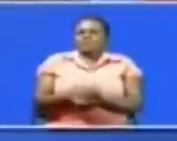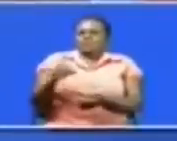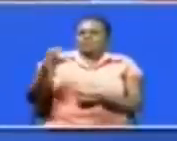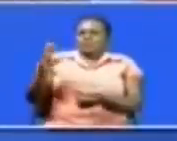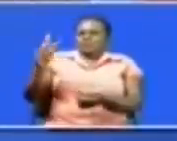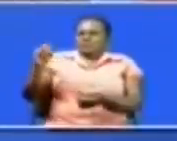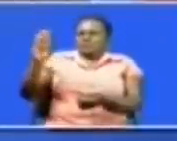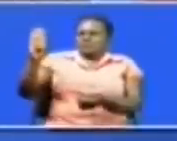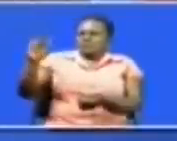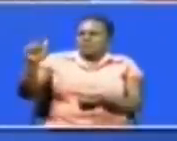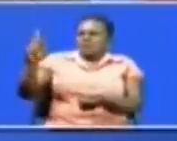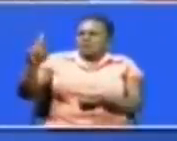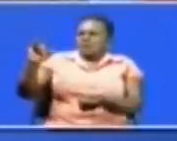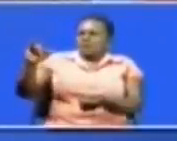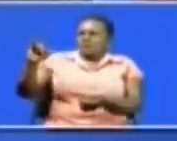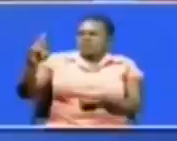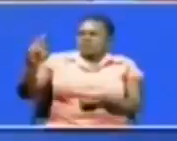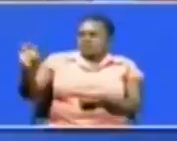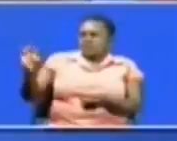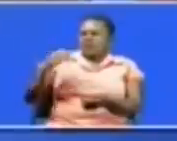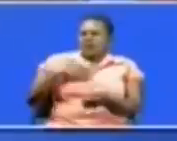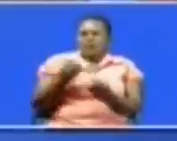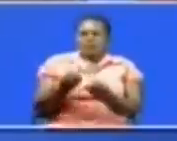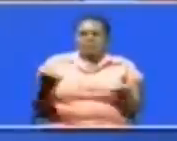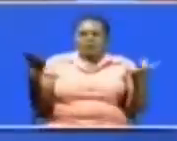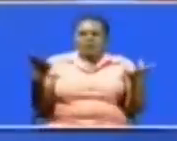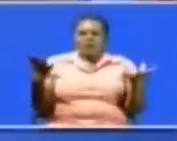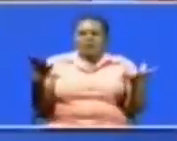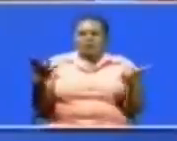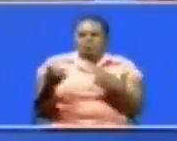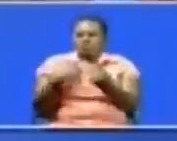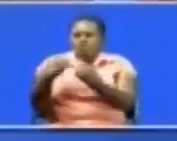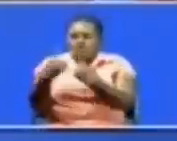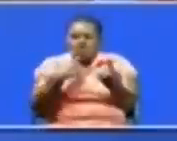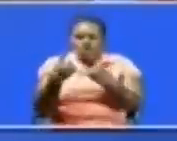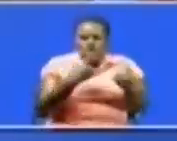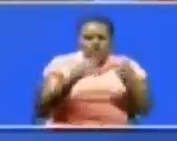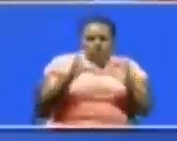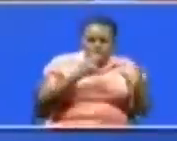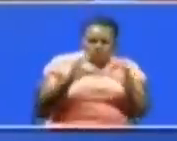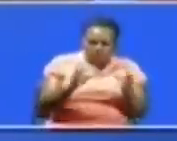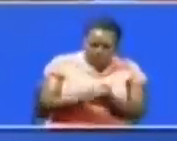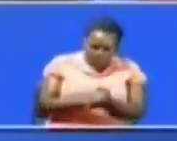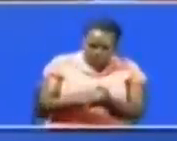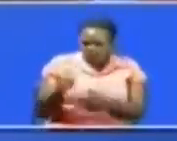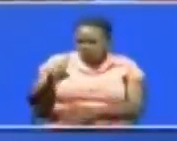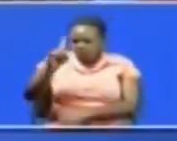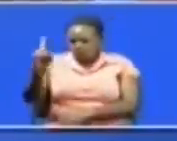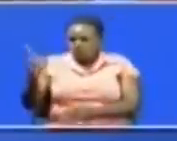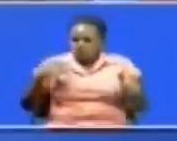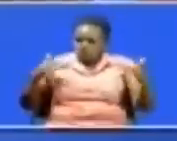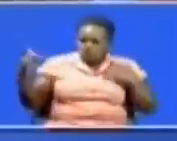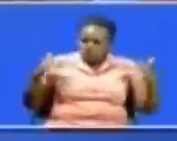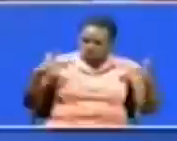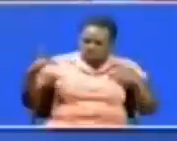you because while there's a lot of, if you like, hullabaloo now around this conversation, the questions and concerns